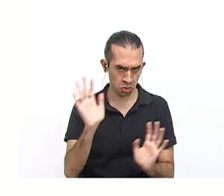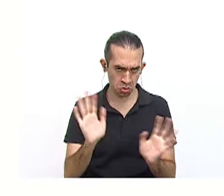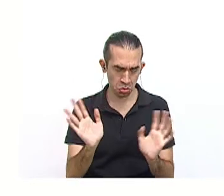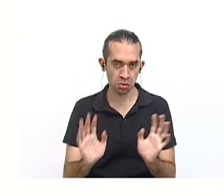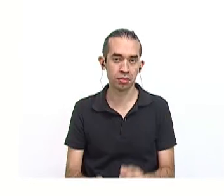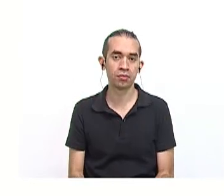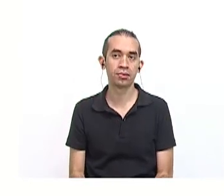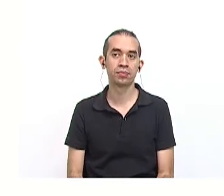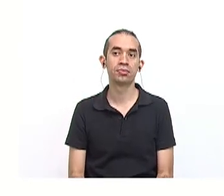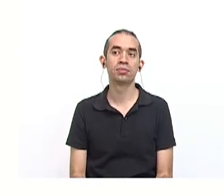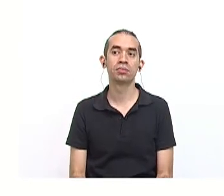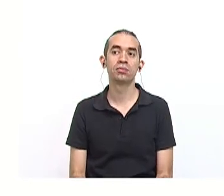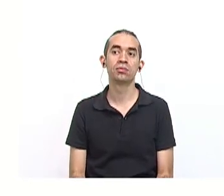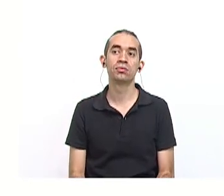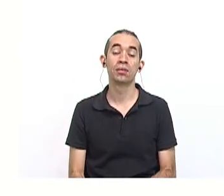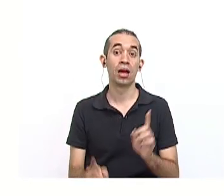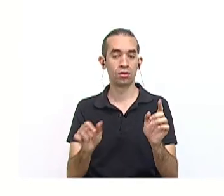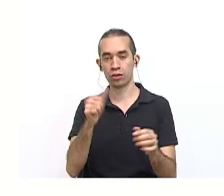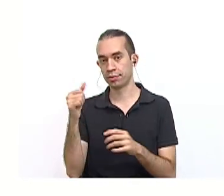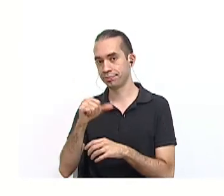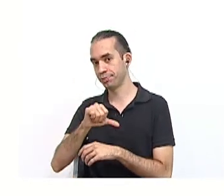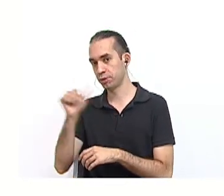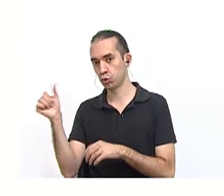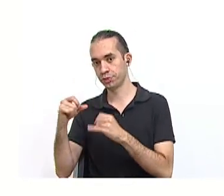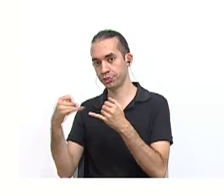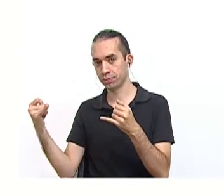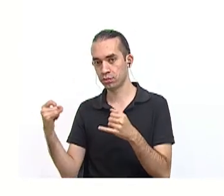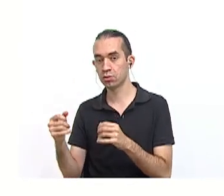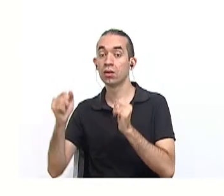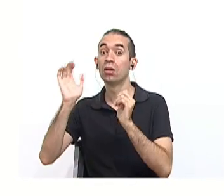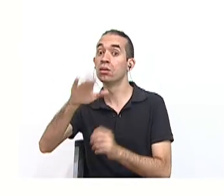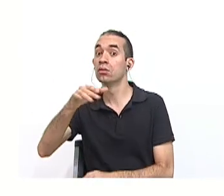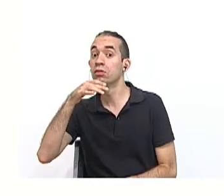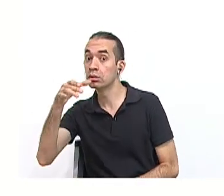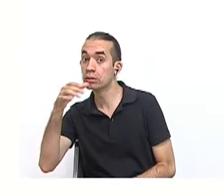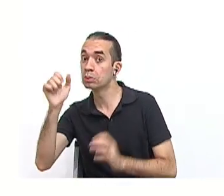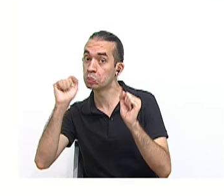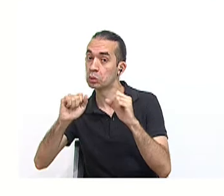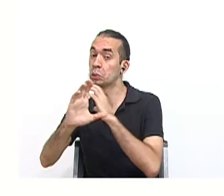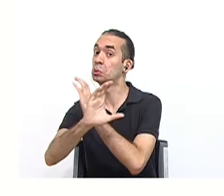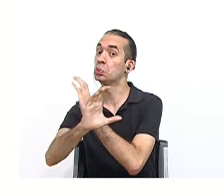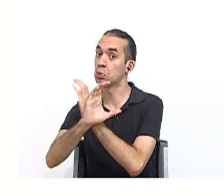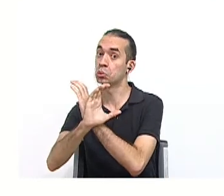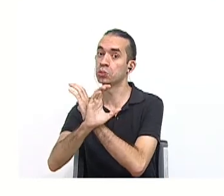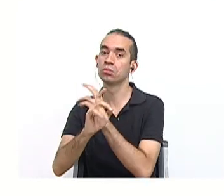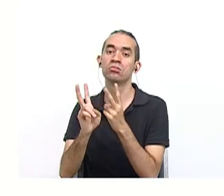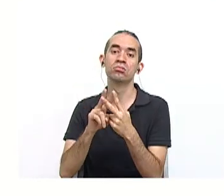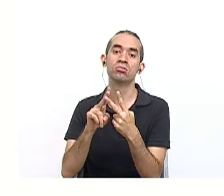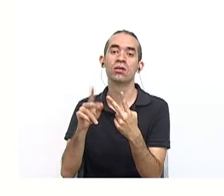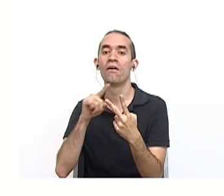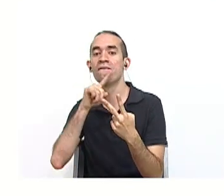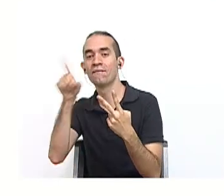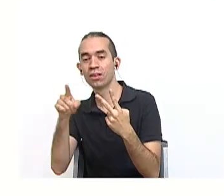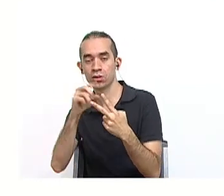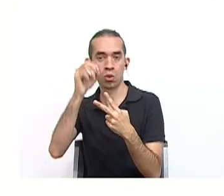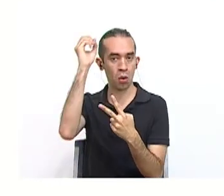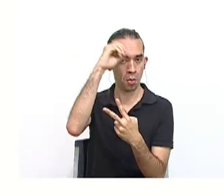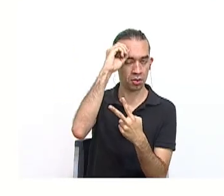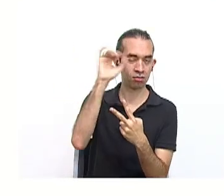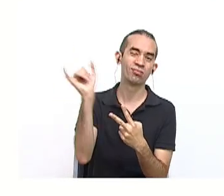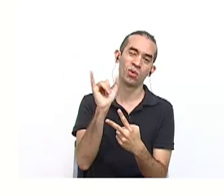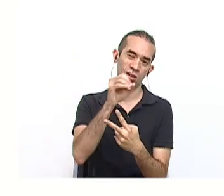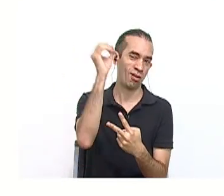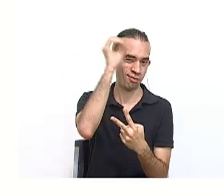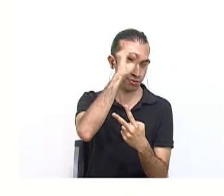is advisable to be aware. Is that a fact or an opinion? Well, this is also an opinion.